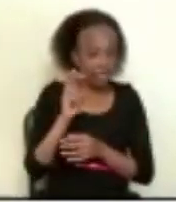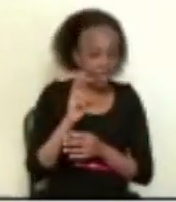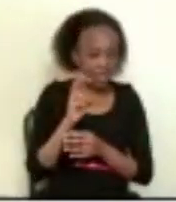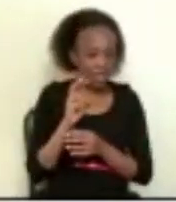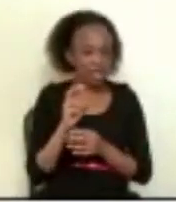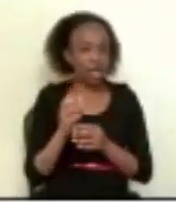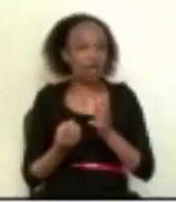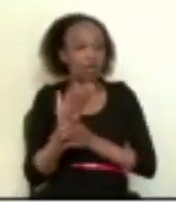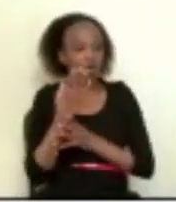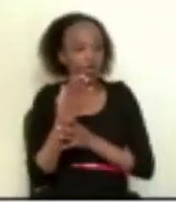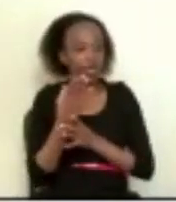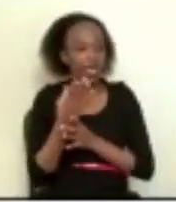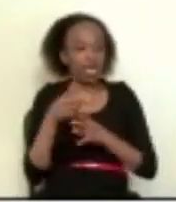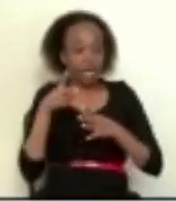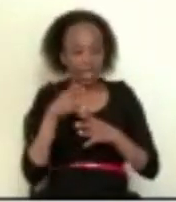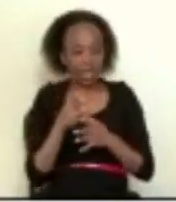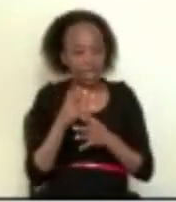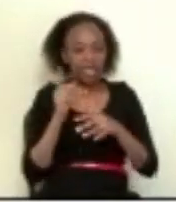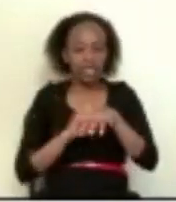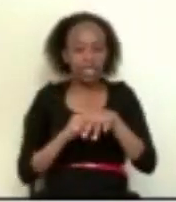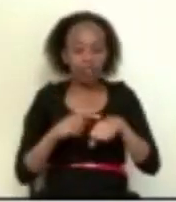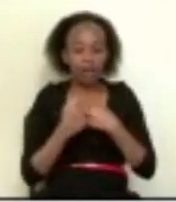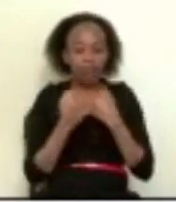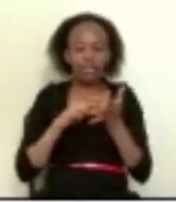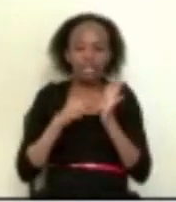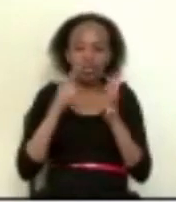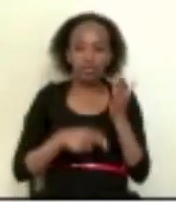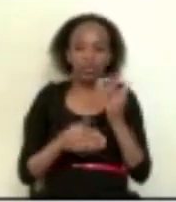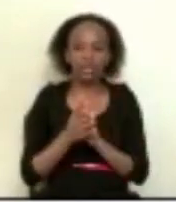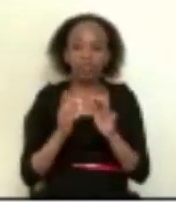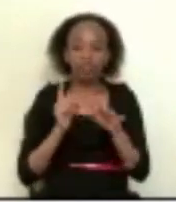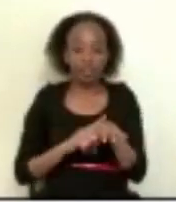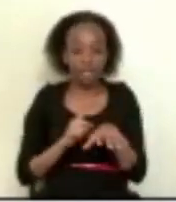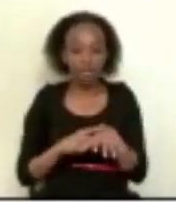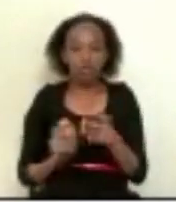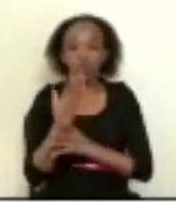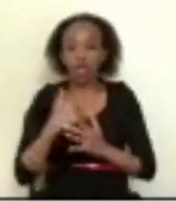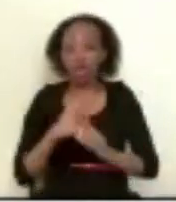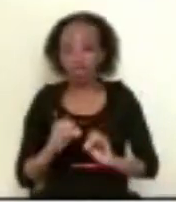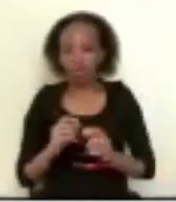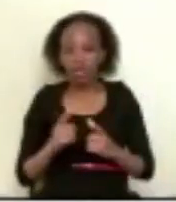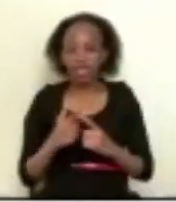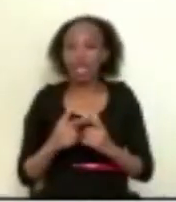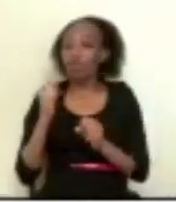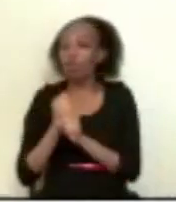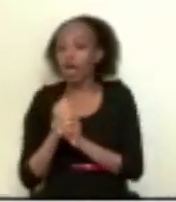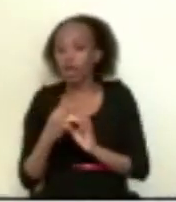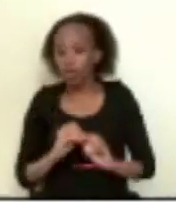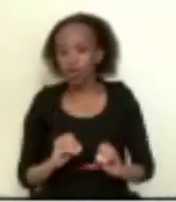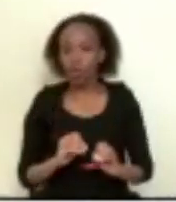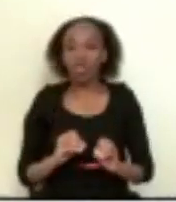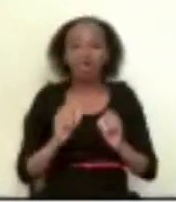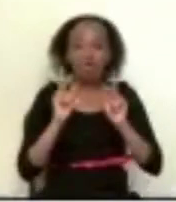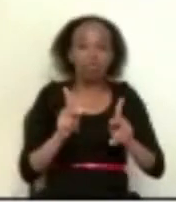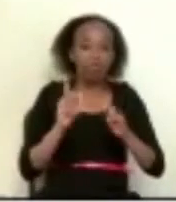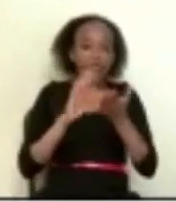cut, right? And when that happens, it means that when there's no growth, there's no employment, there's no jobs, people